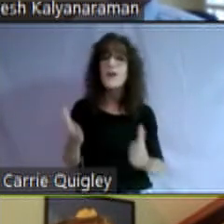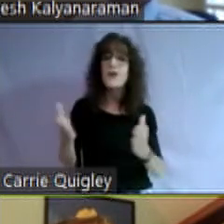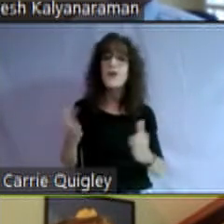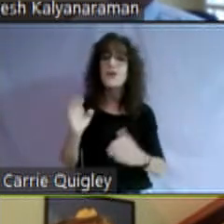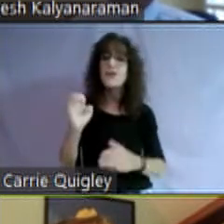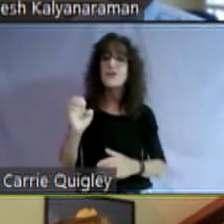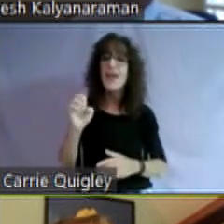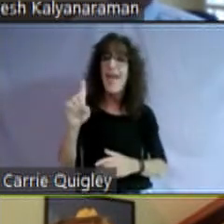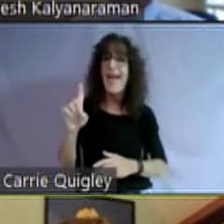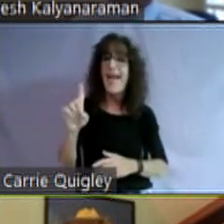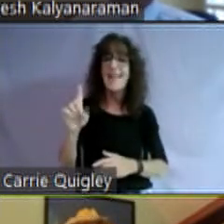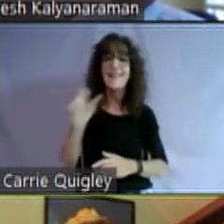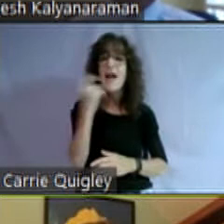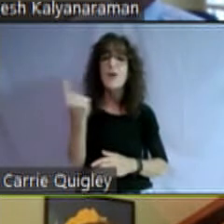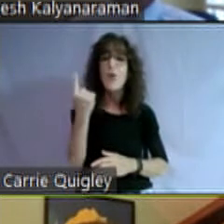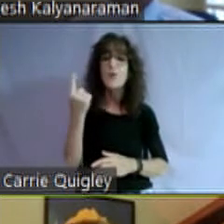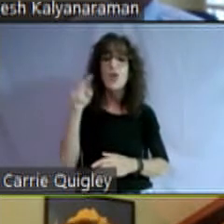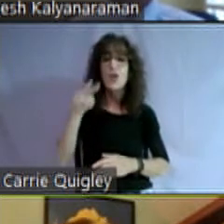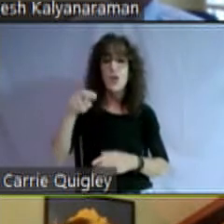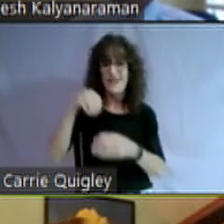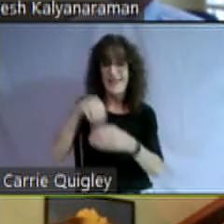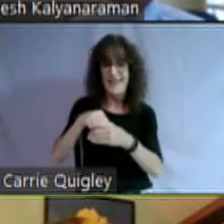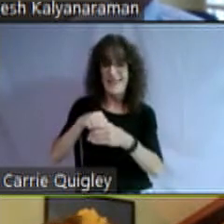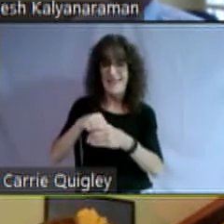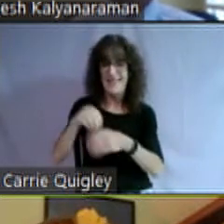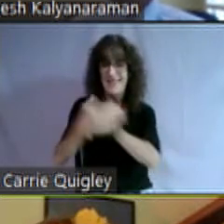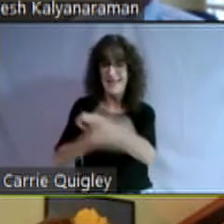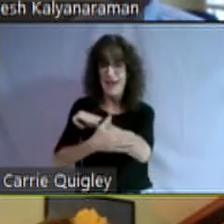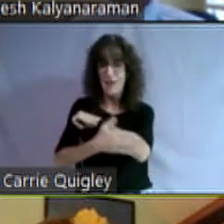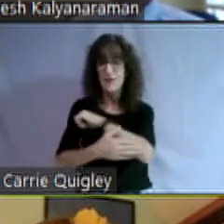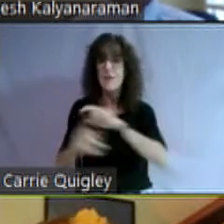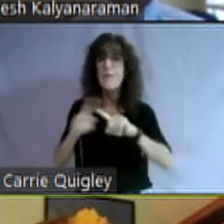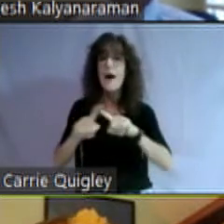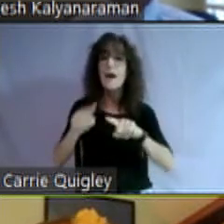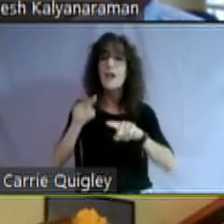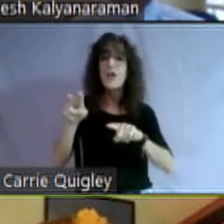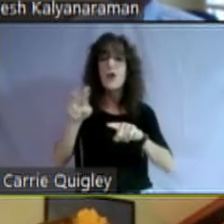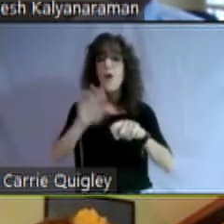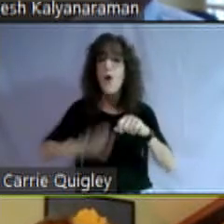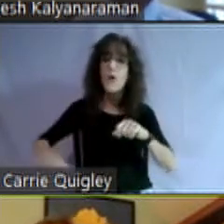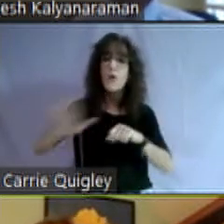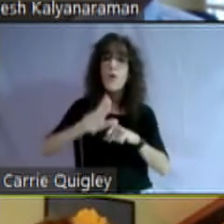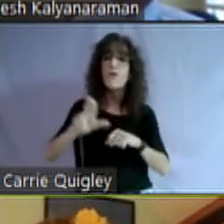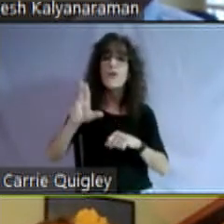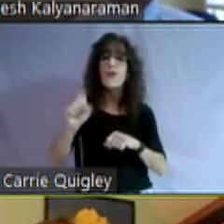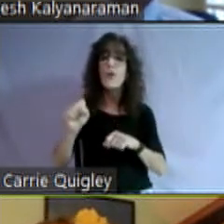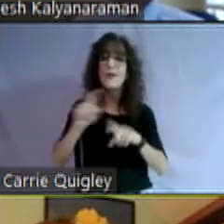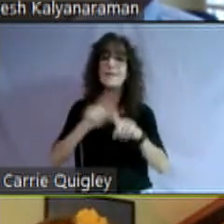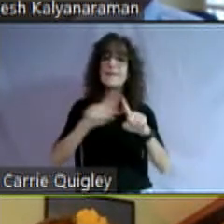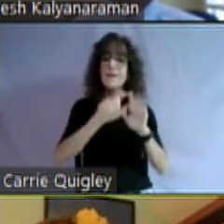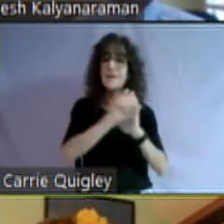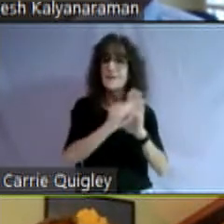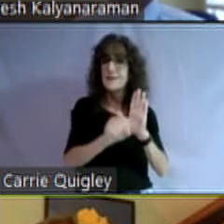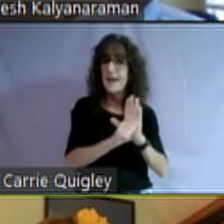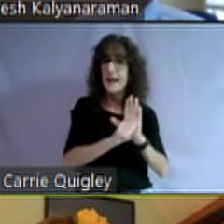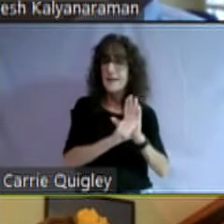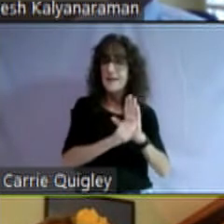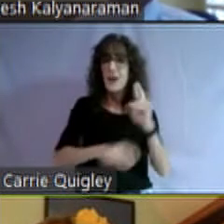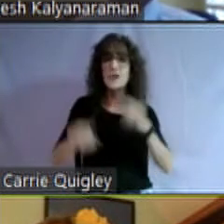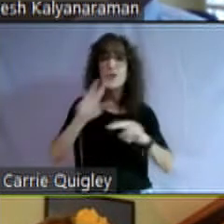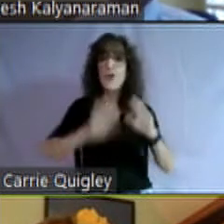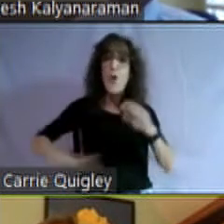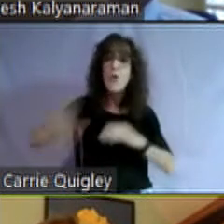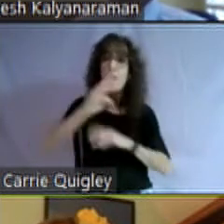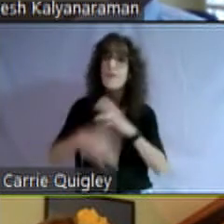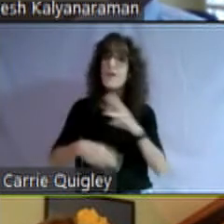to not only look within the county, but look at across the country at different states, and also look across the world